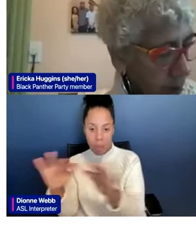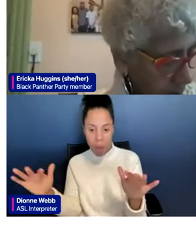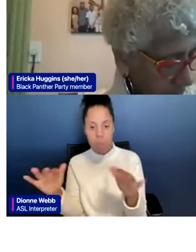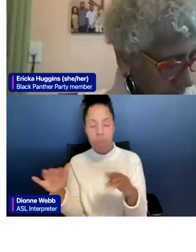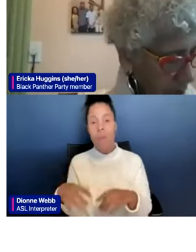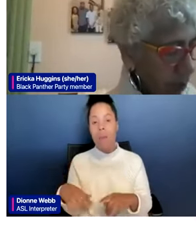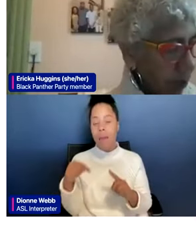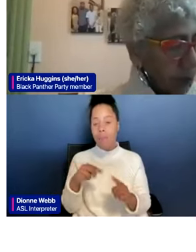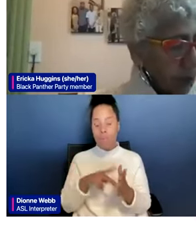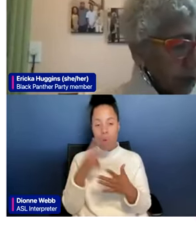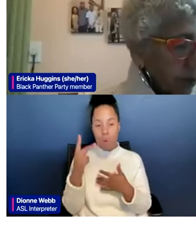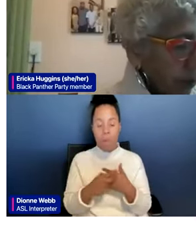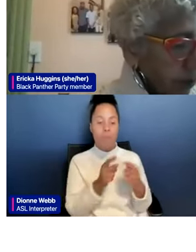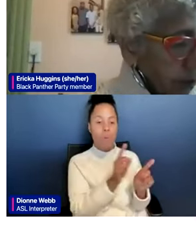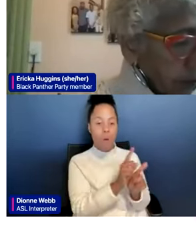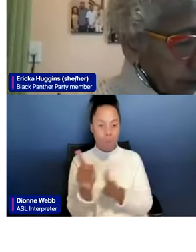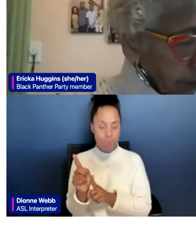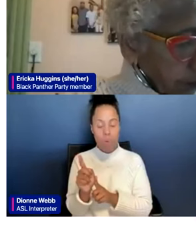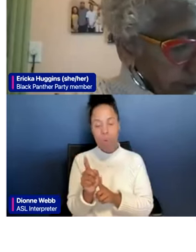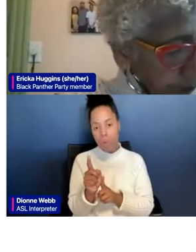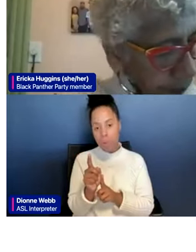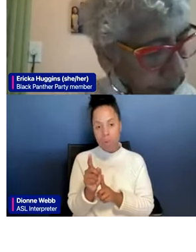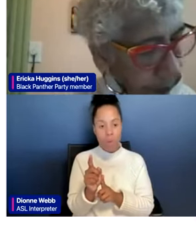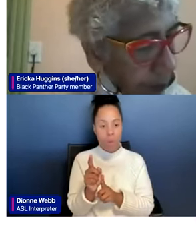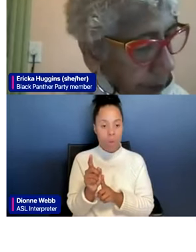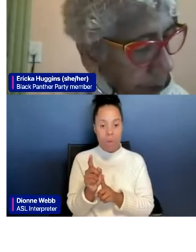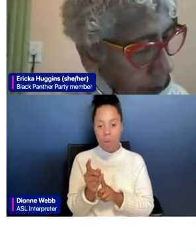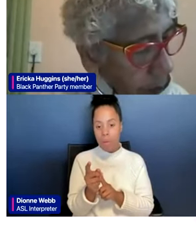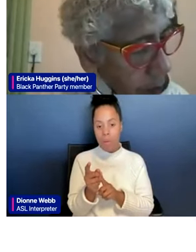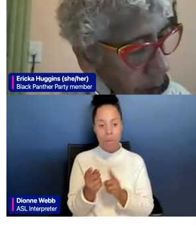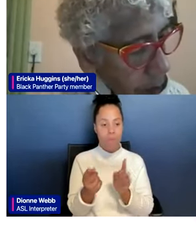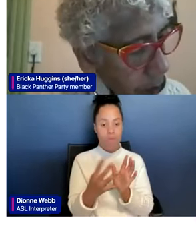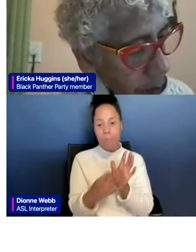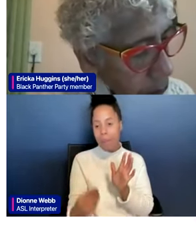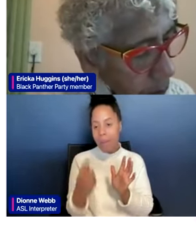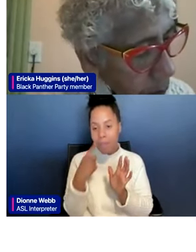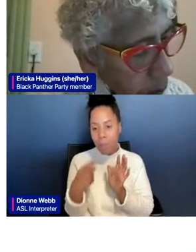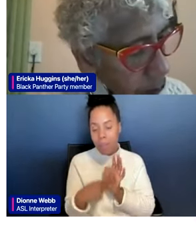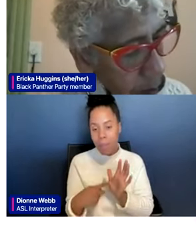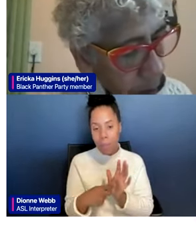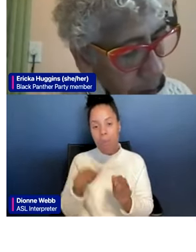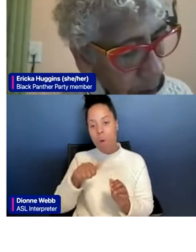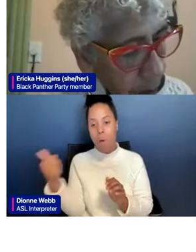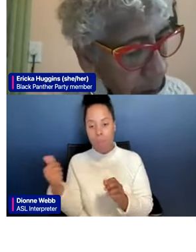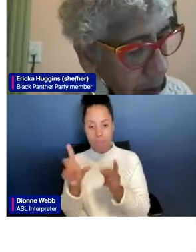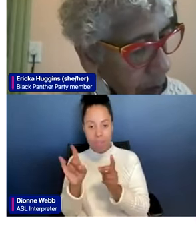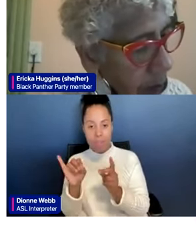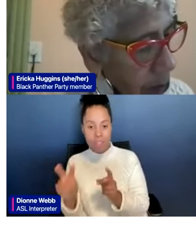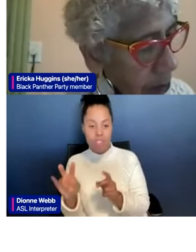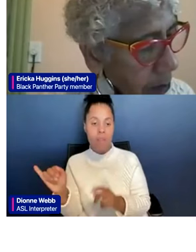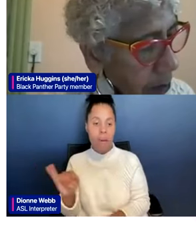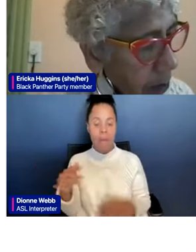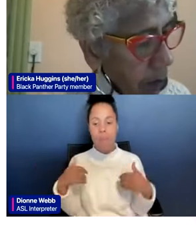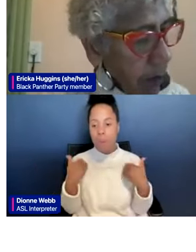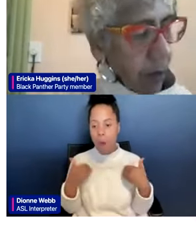replicated by other organizations, such as the Brown Berets, the Young Lords, and also the Young Patriots.